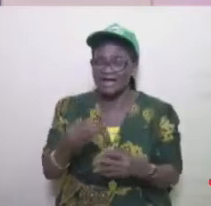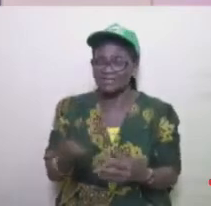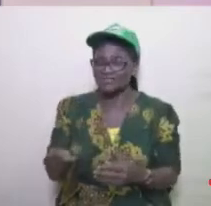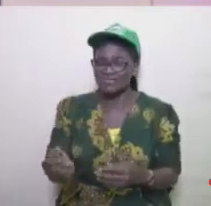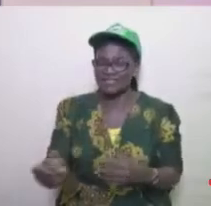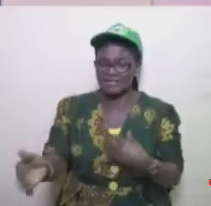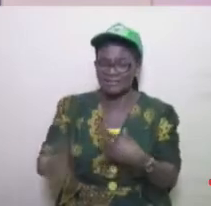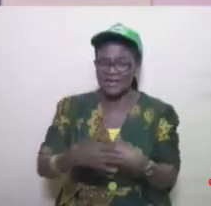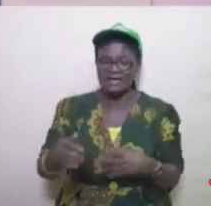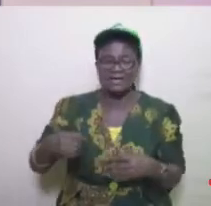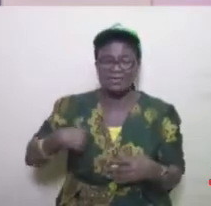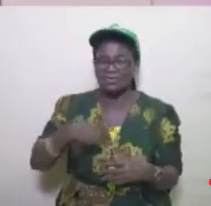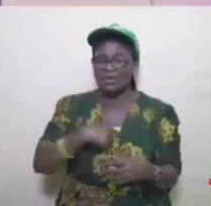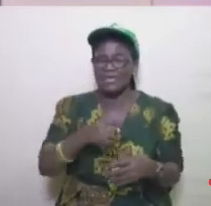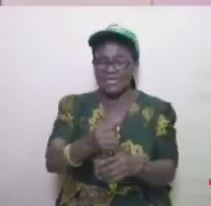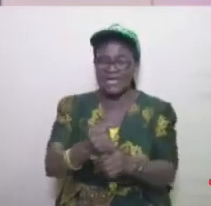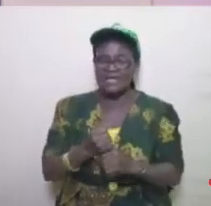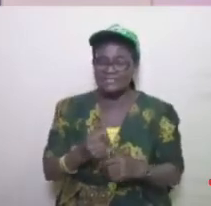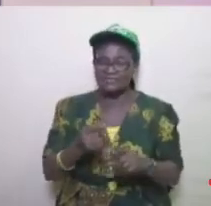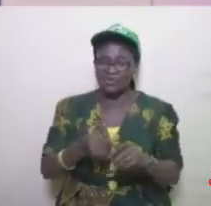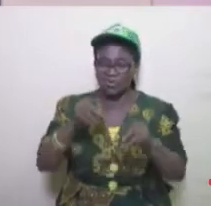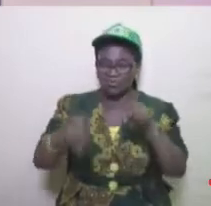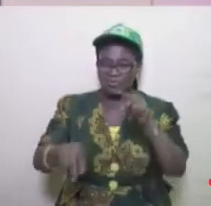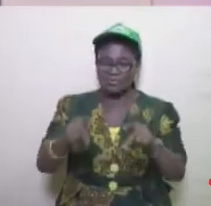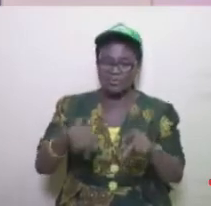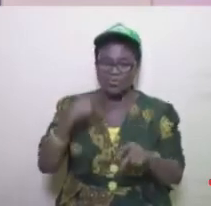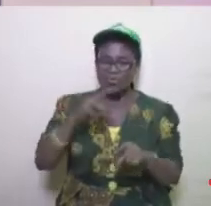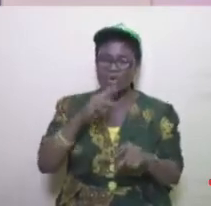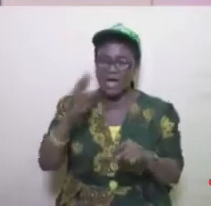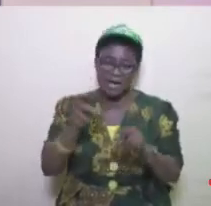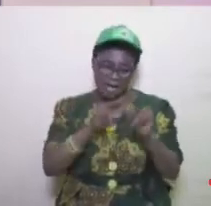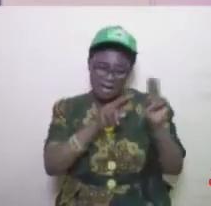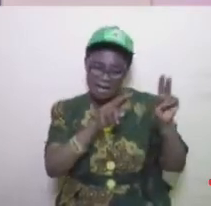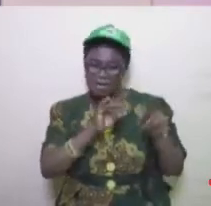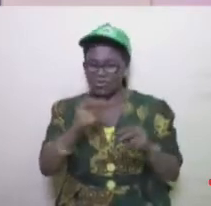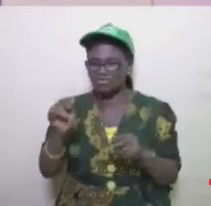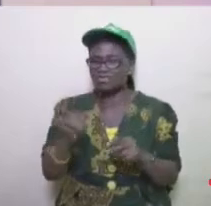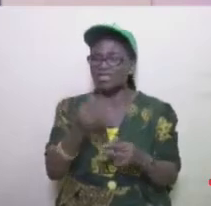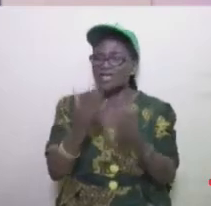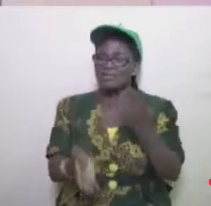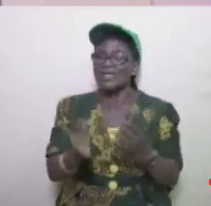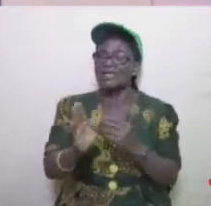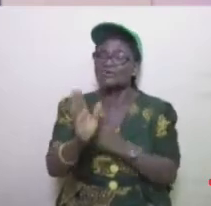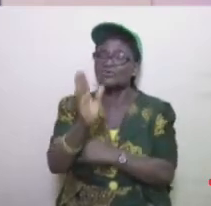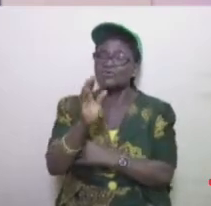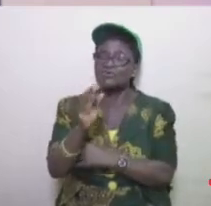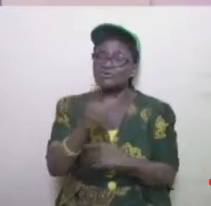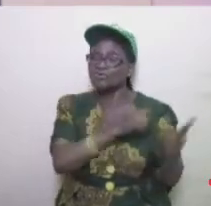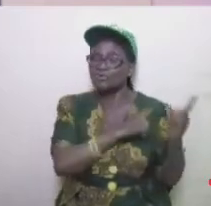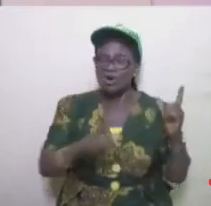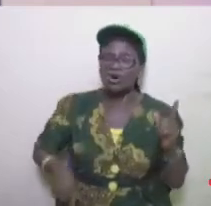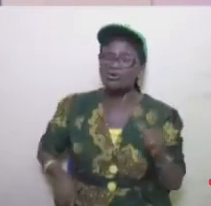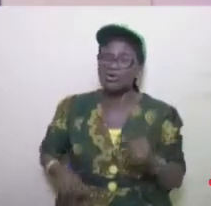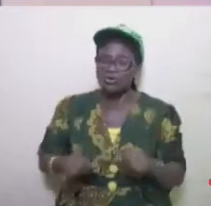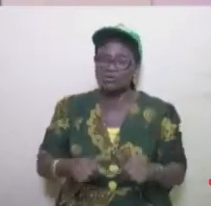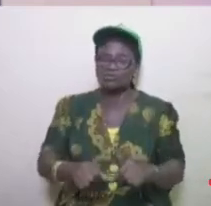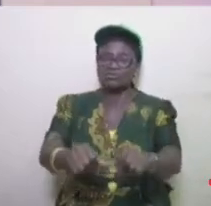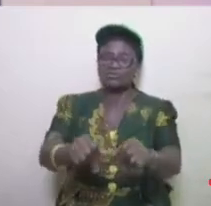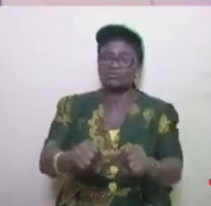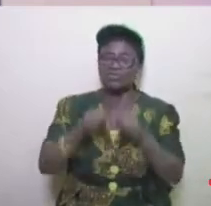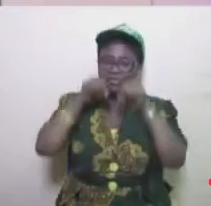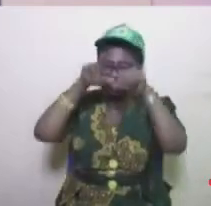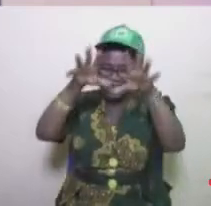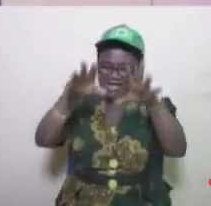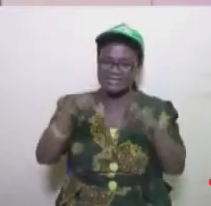getting from people who are watching. May the good Lord continually bless all of